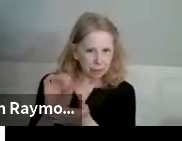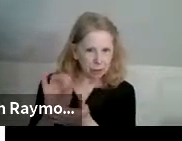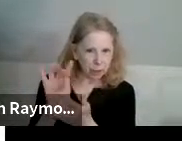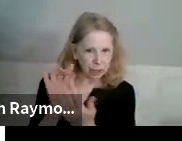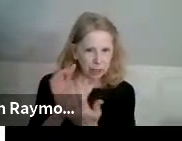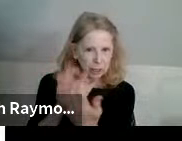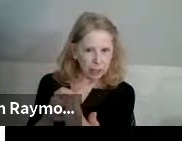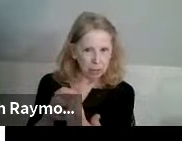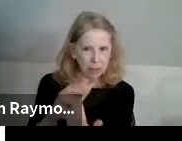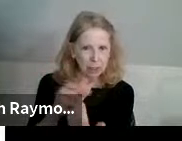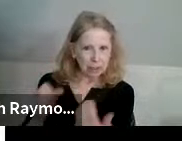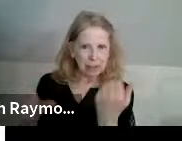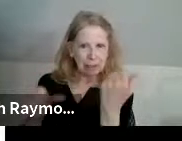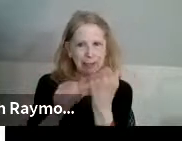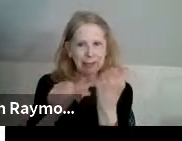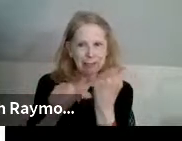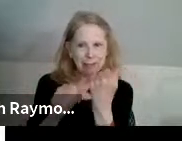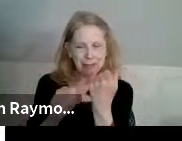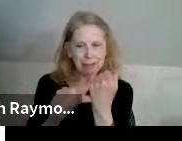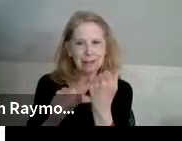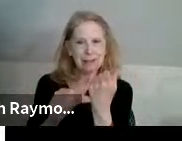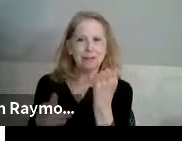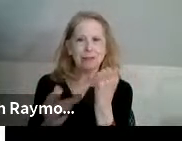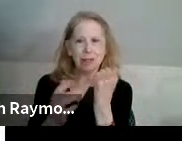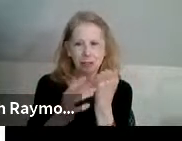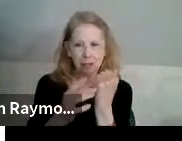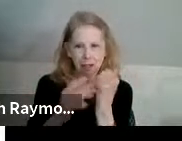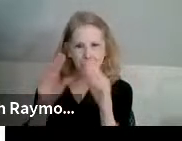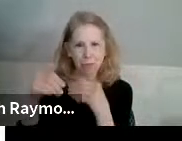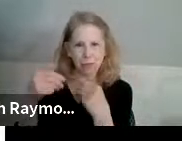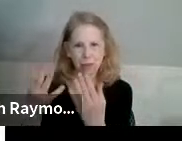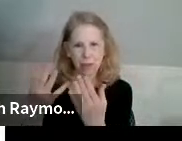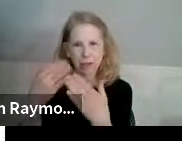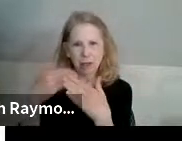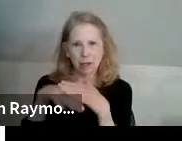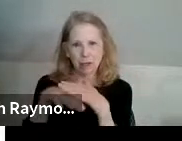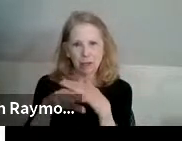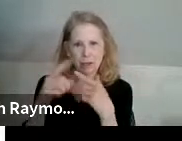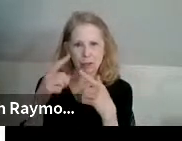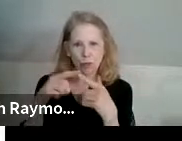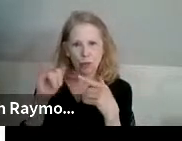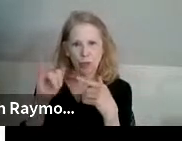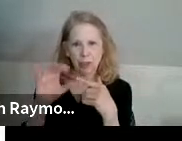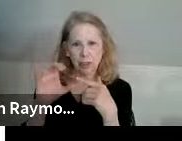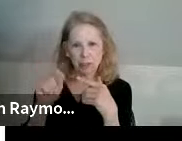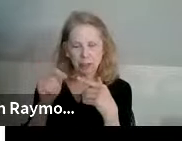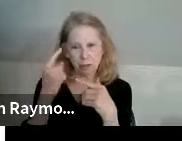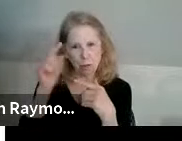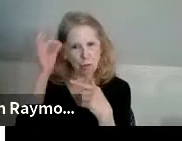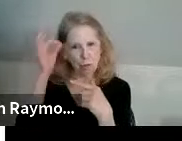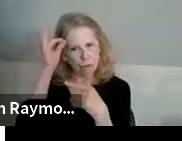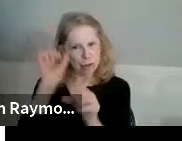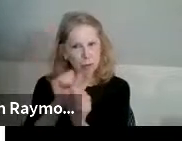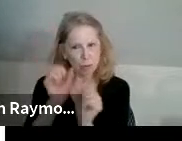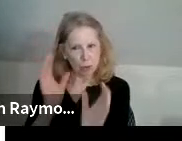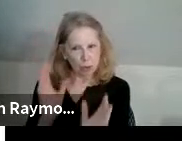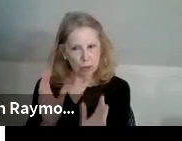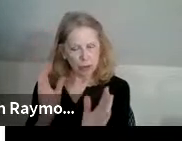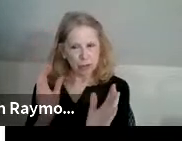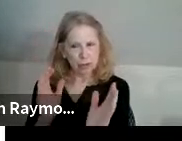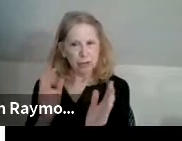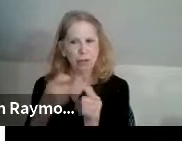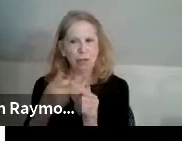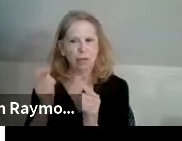Compliance and Assistive Technology, Providing Accessibility to ICT for Federal Employees under